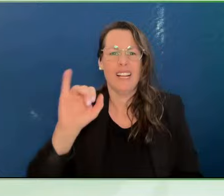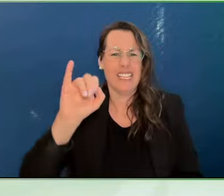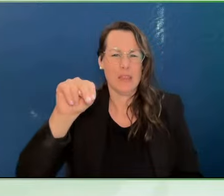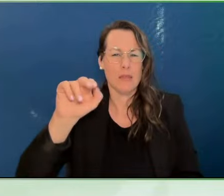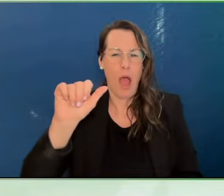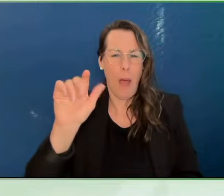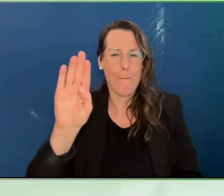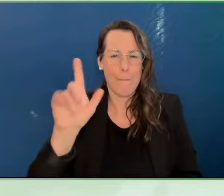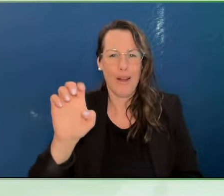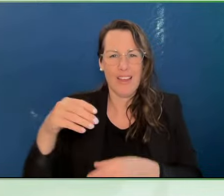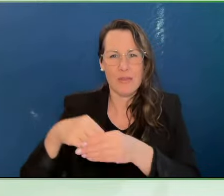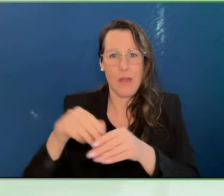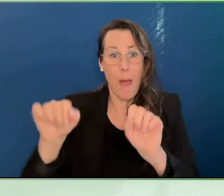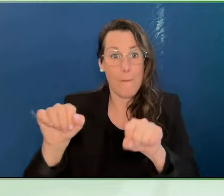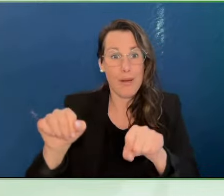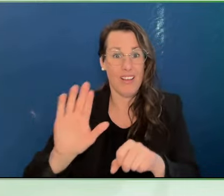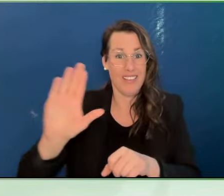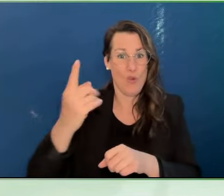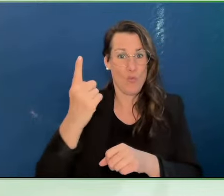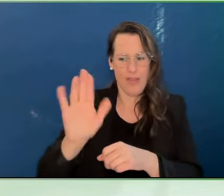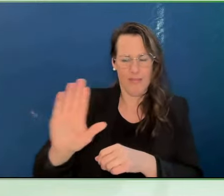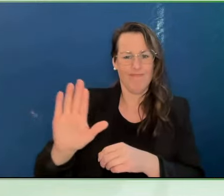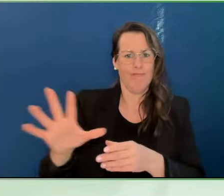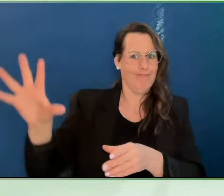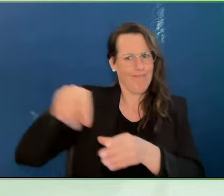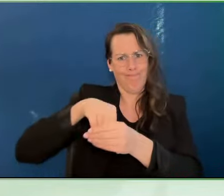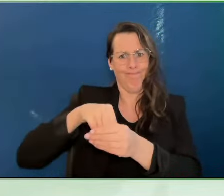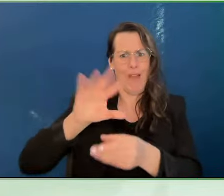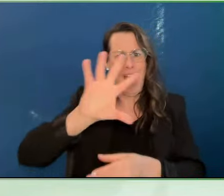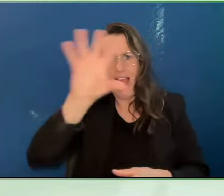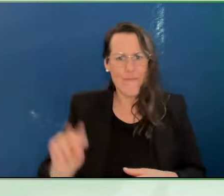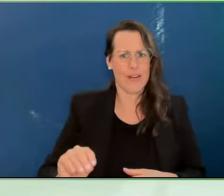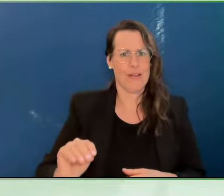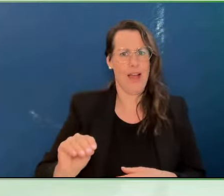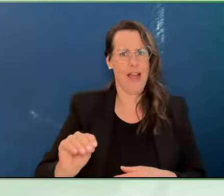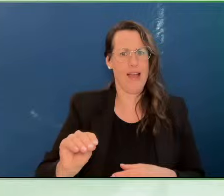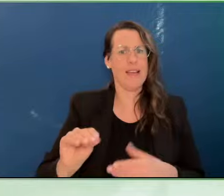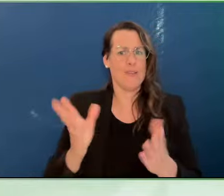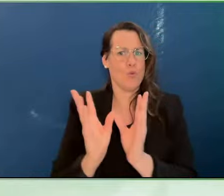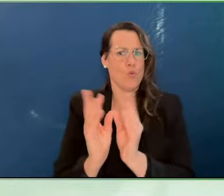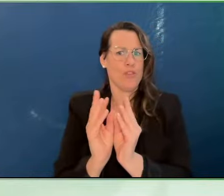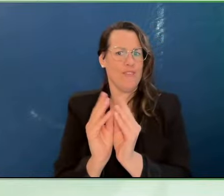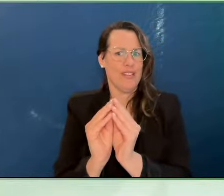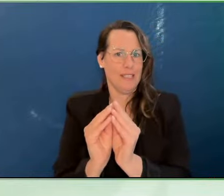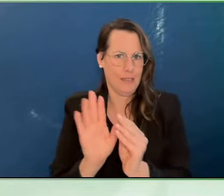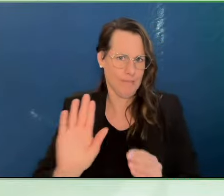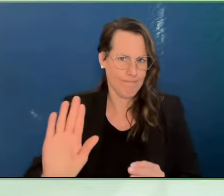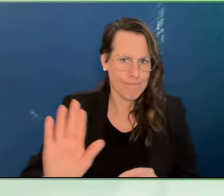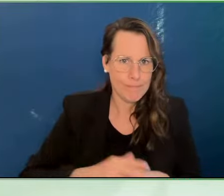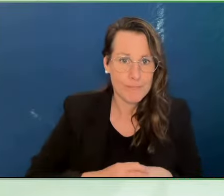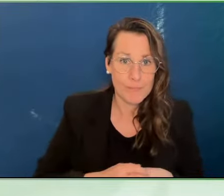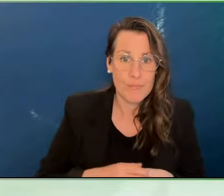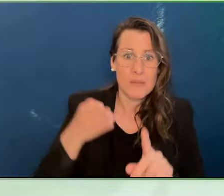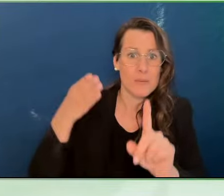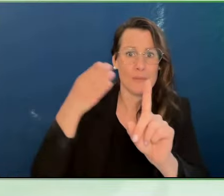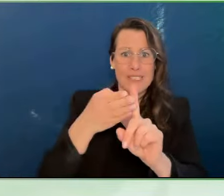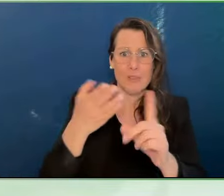Let me get back to you first and then. Thank you. I had the pleasure of being there last year in Nairobi and was